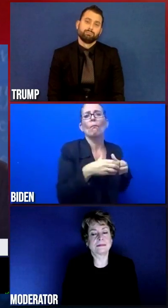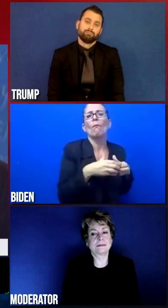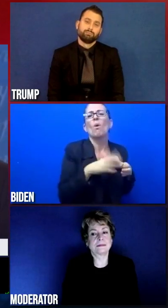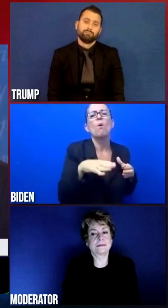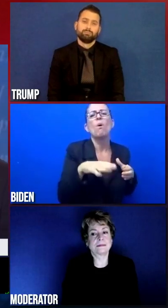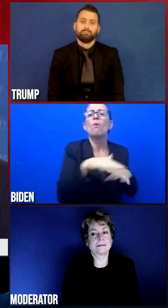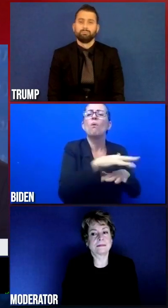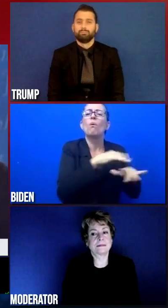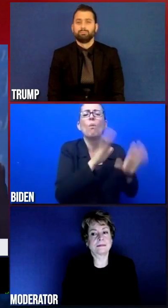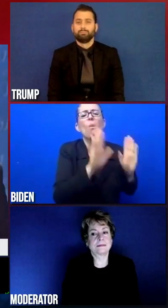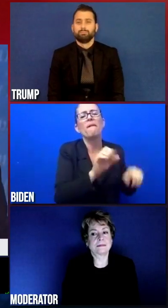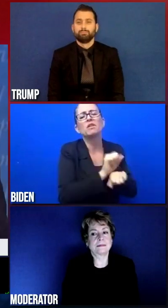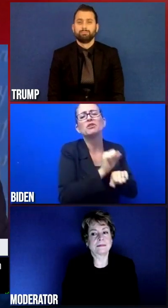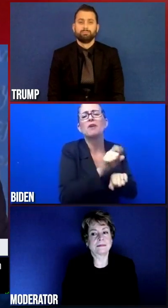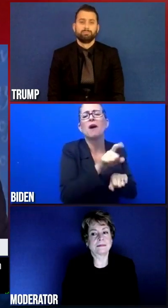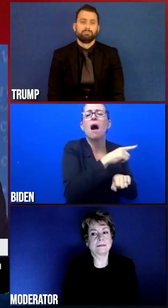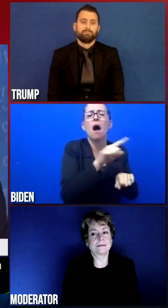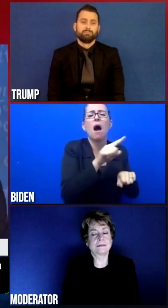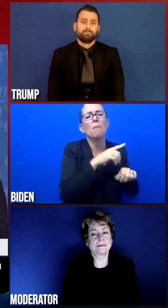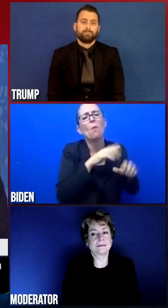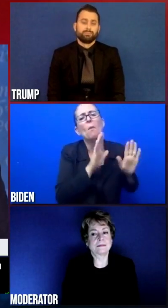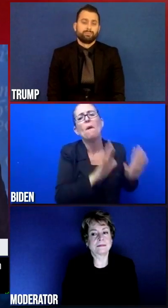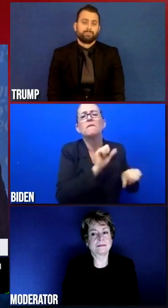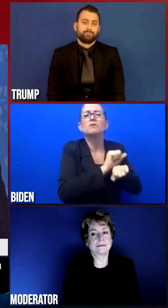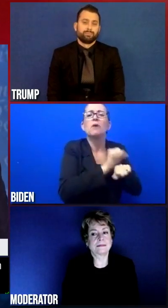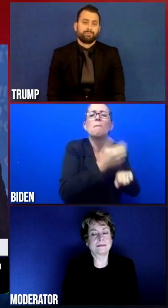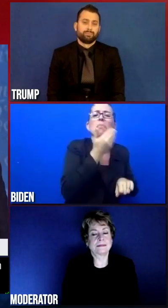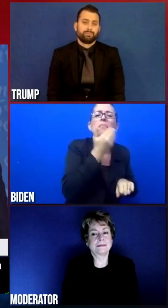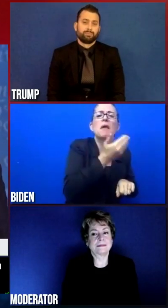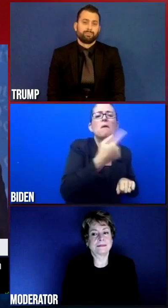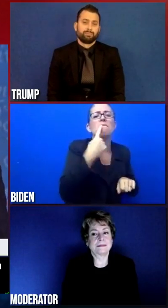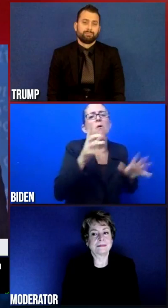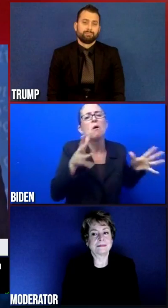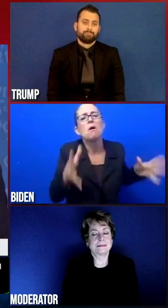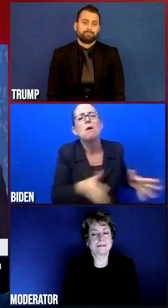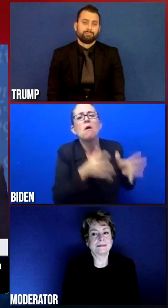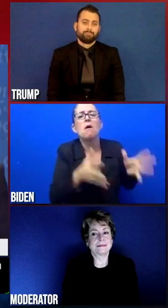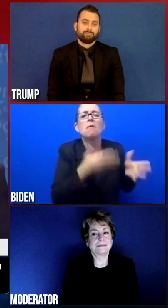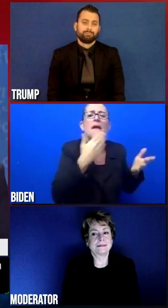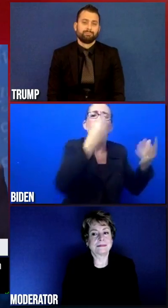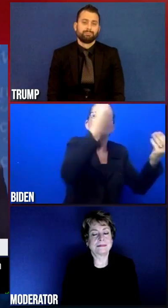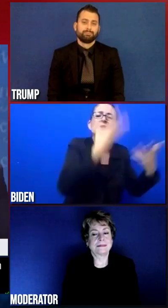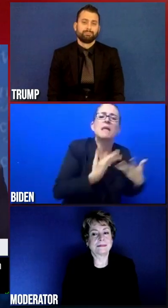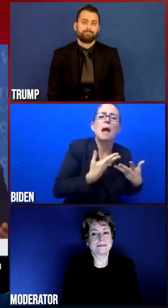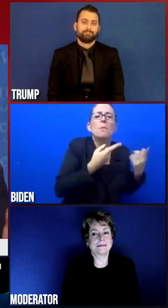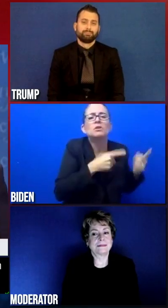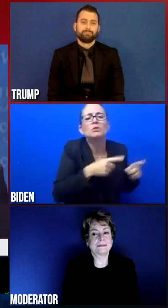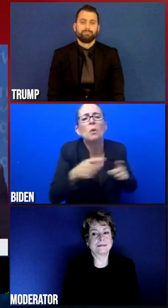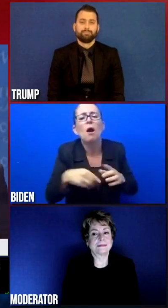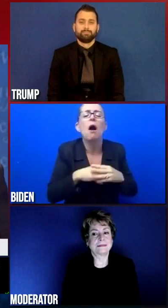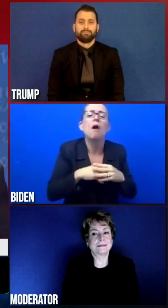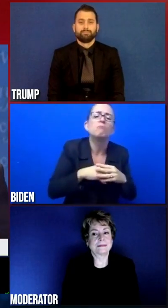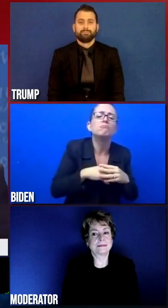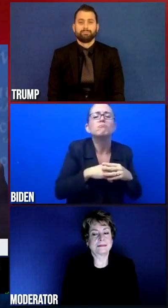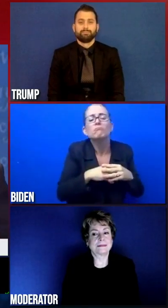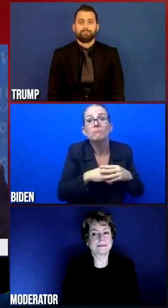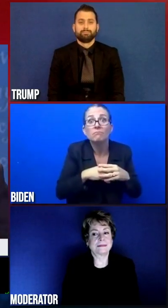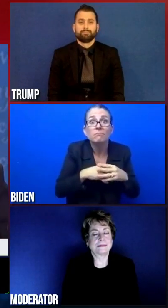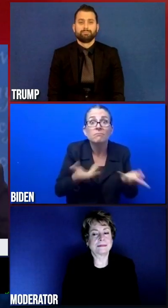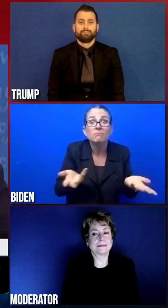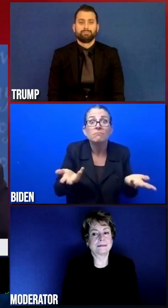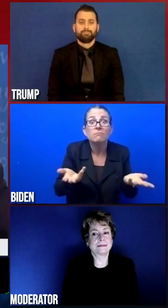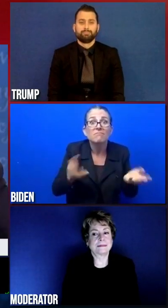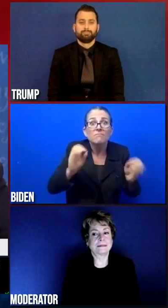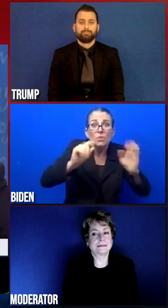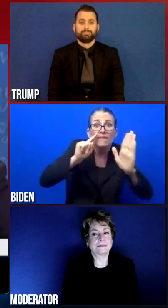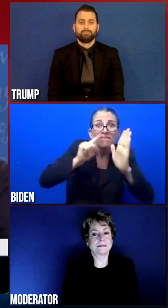of gratitude for being so transparent with us. And what did he do then? He then did nothing. He waited and waited